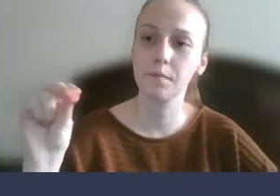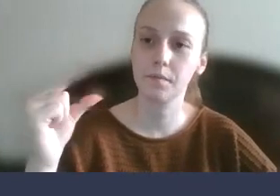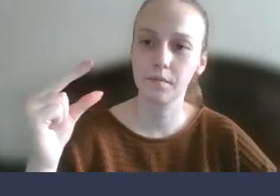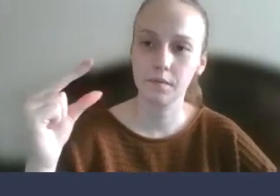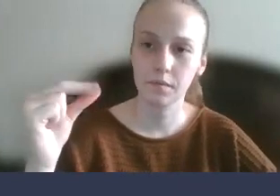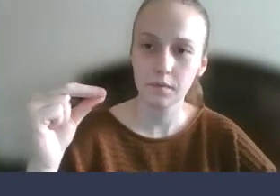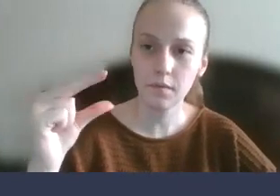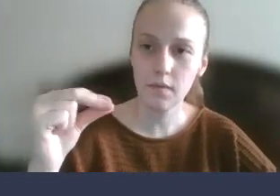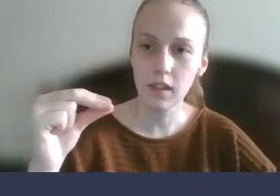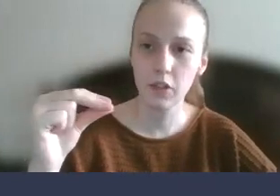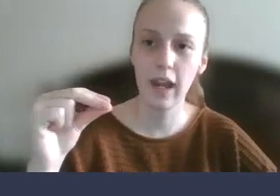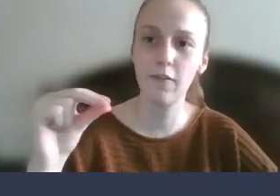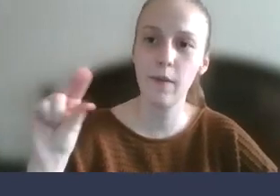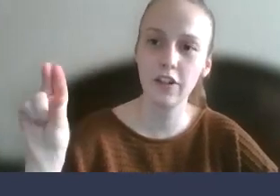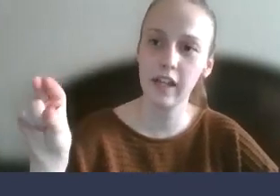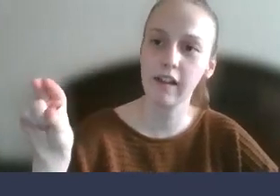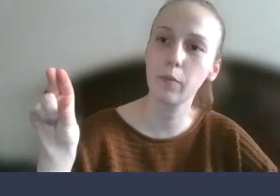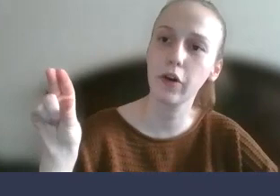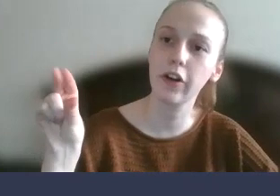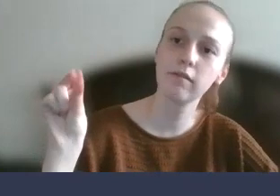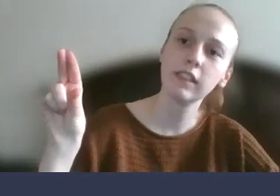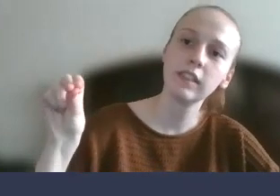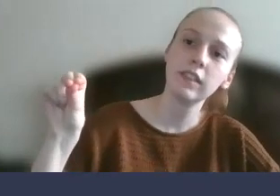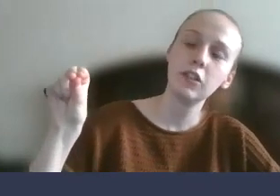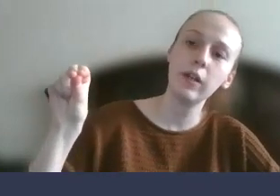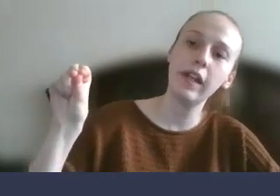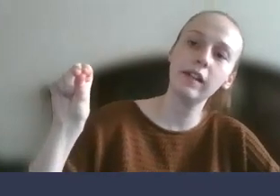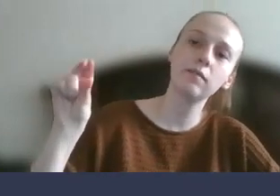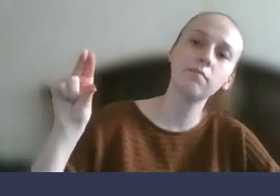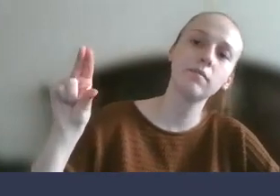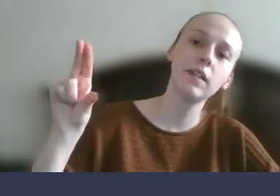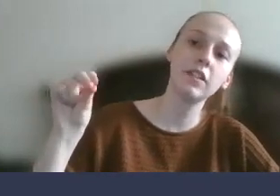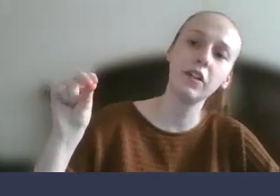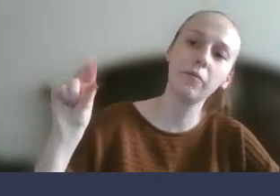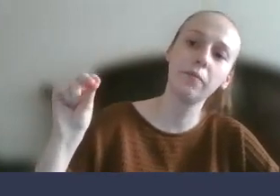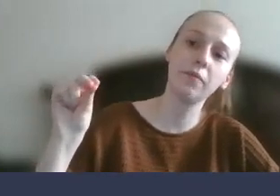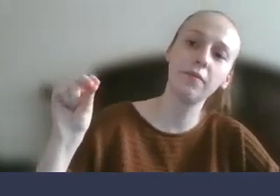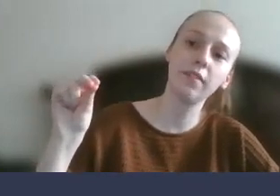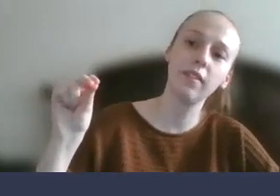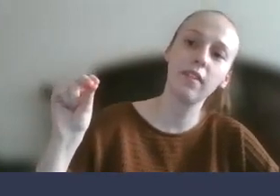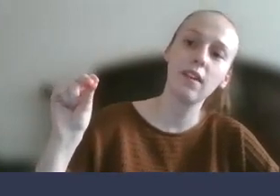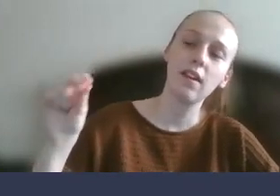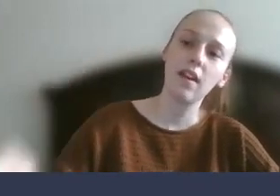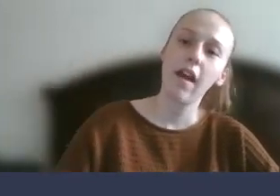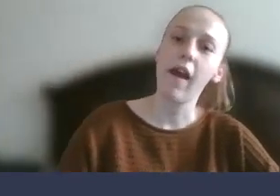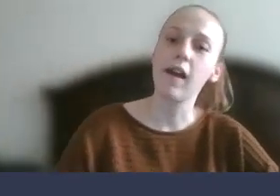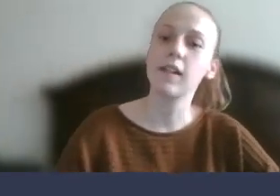together. So kind of imagining like a bird tweeting, it's no.